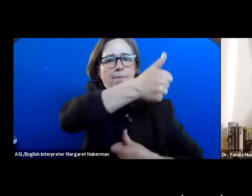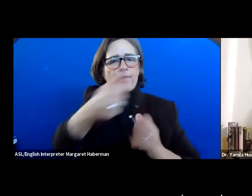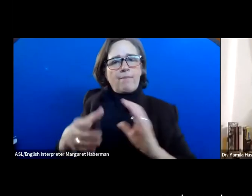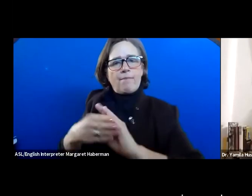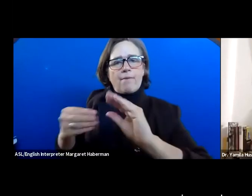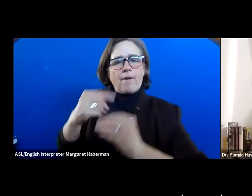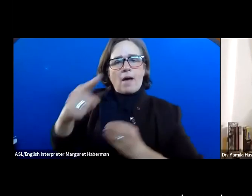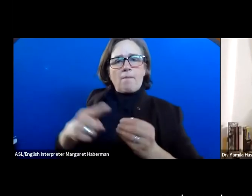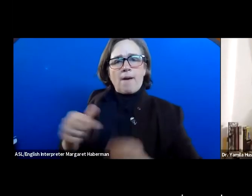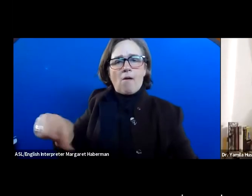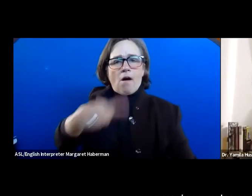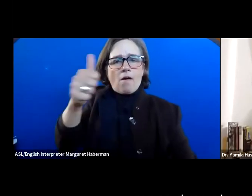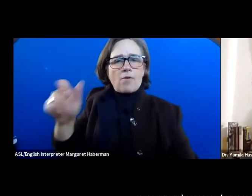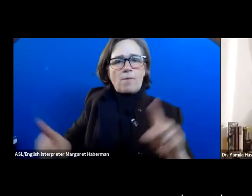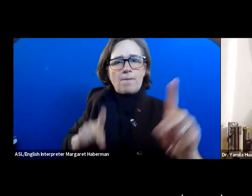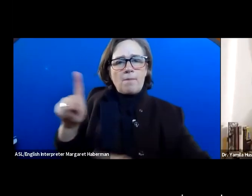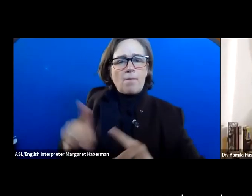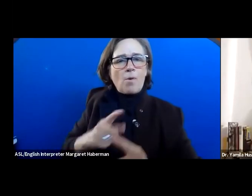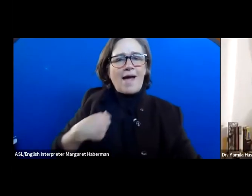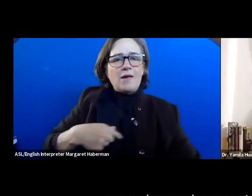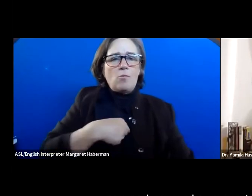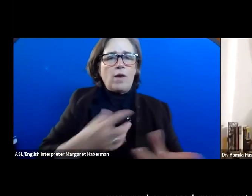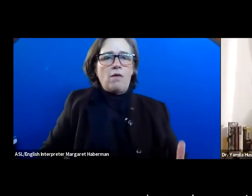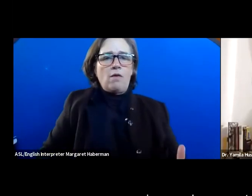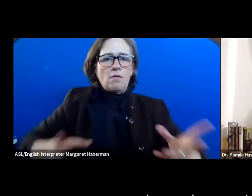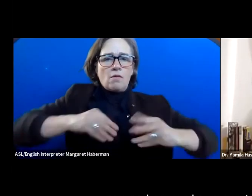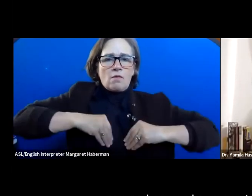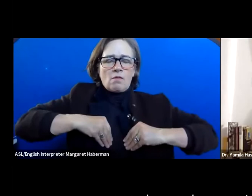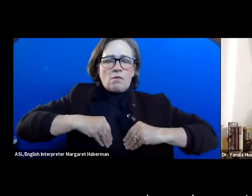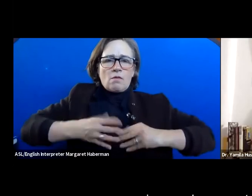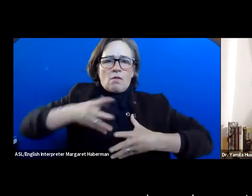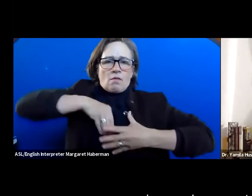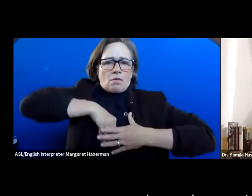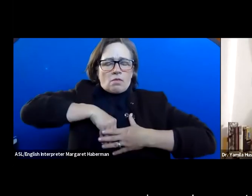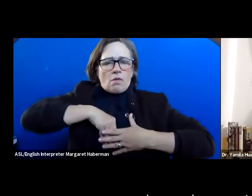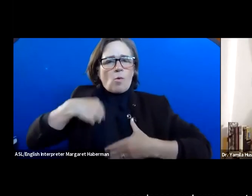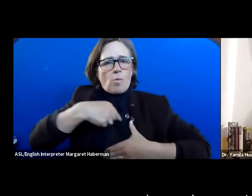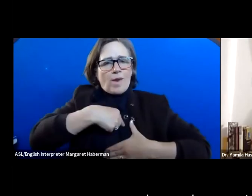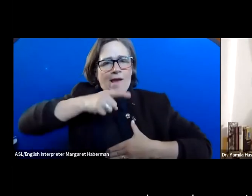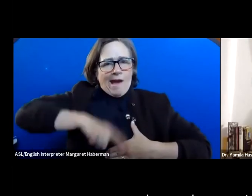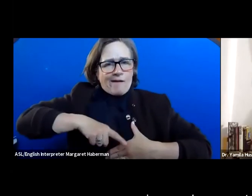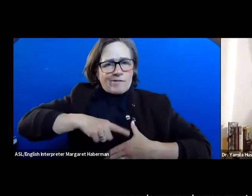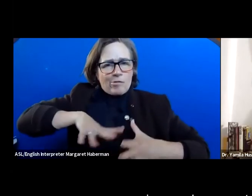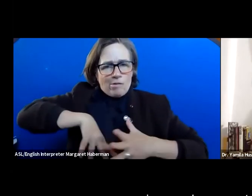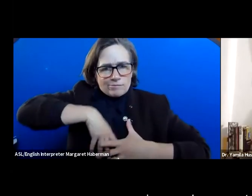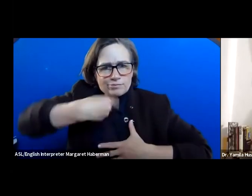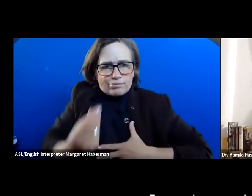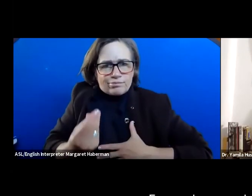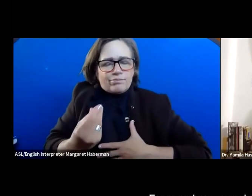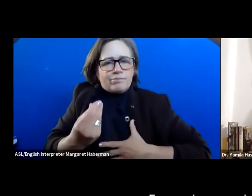those premises that we have internalized, those notions that we have accepted as